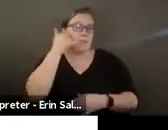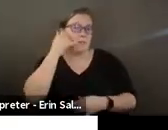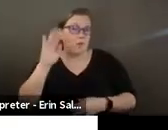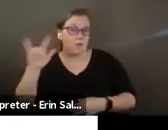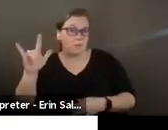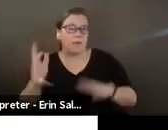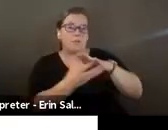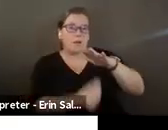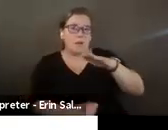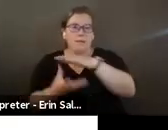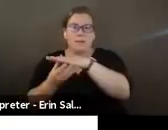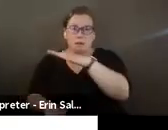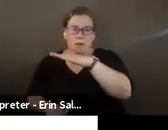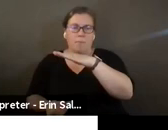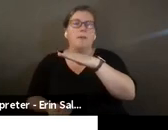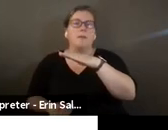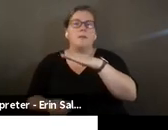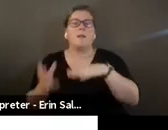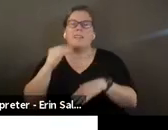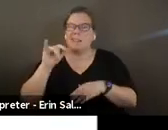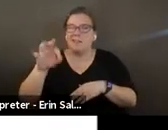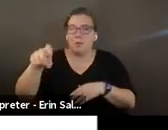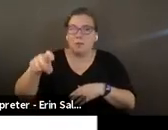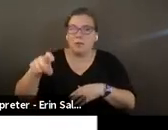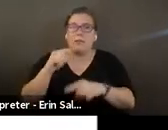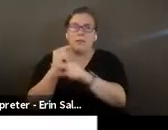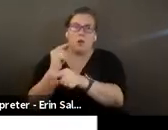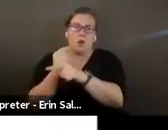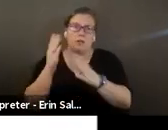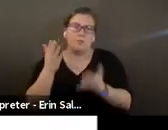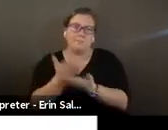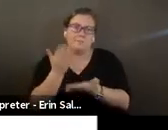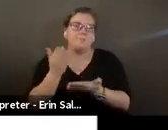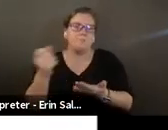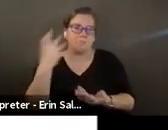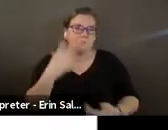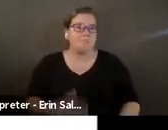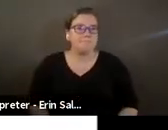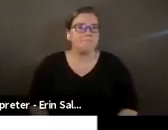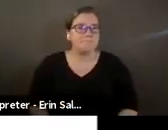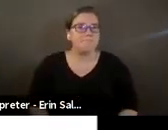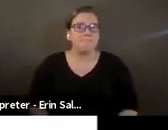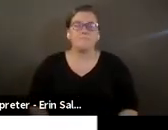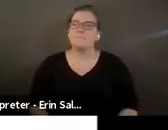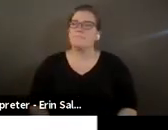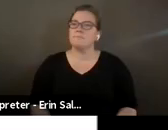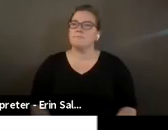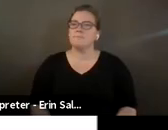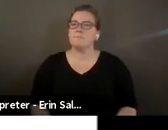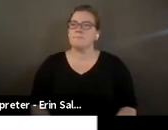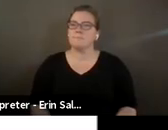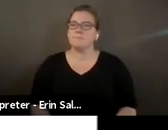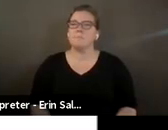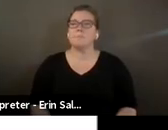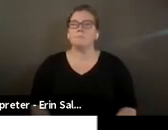and then the proof of guardianship if necessary. All right. Okay, so the